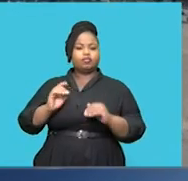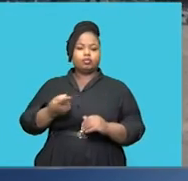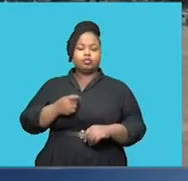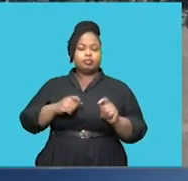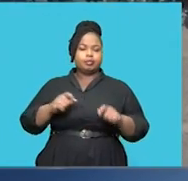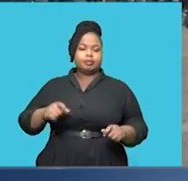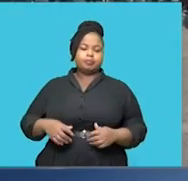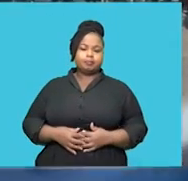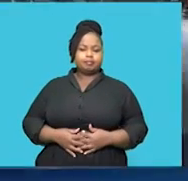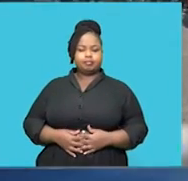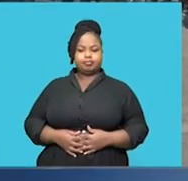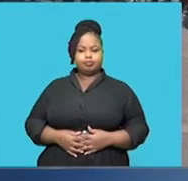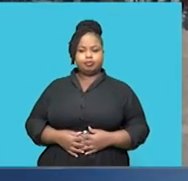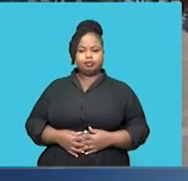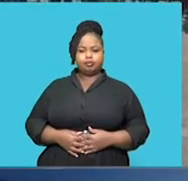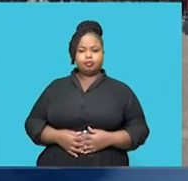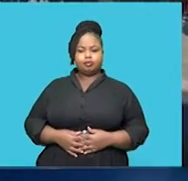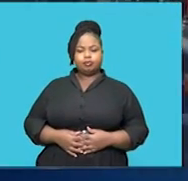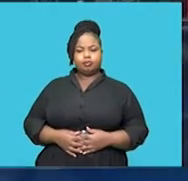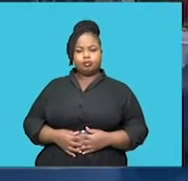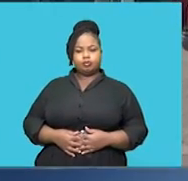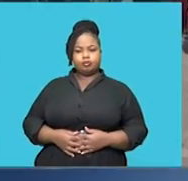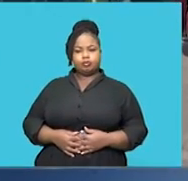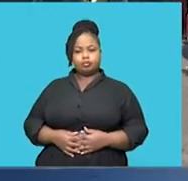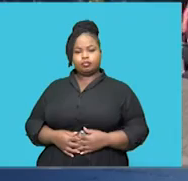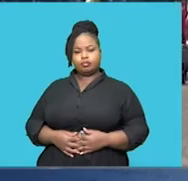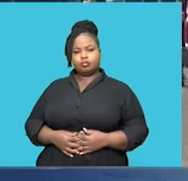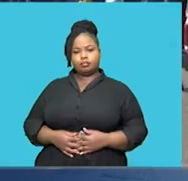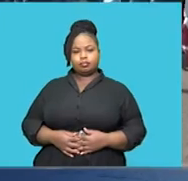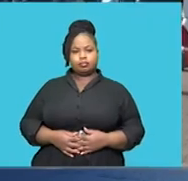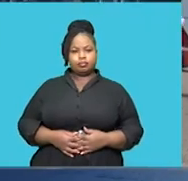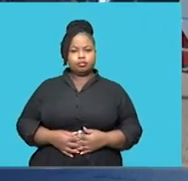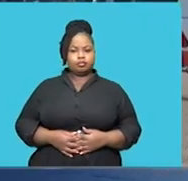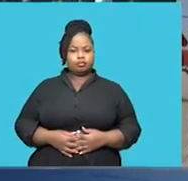Kwiindaba zeSoweto TV ndingunomzabalazo Mduka eDevland.